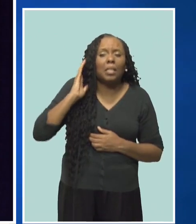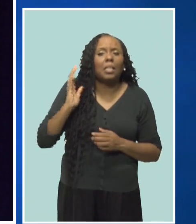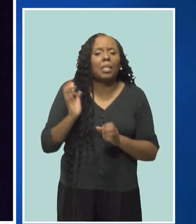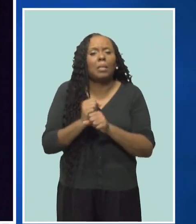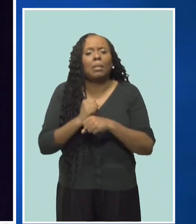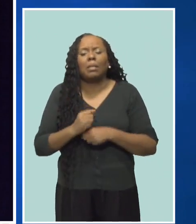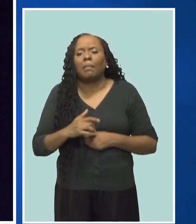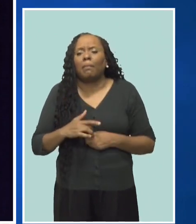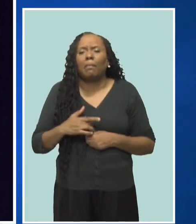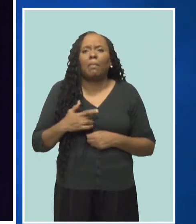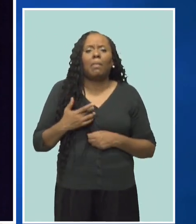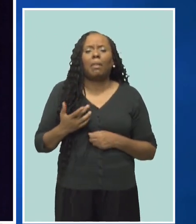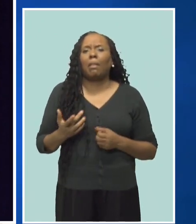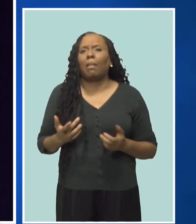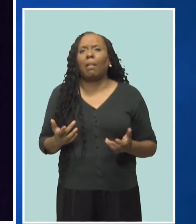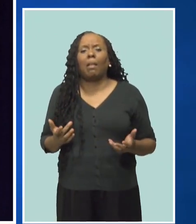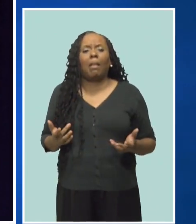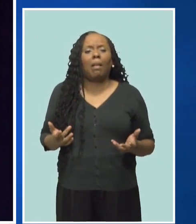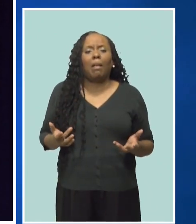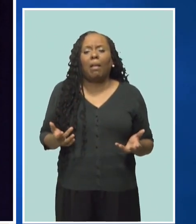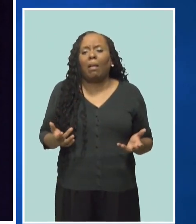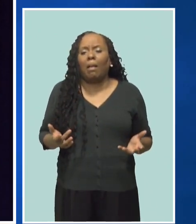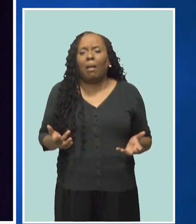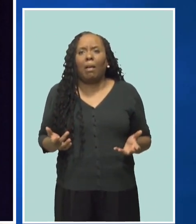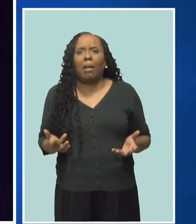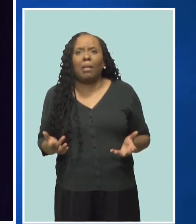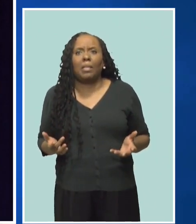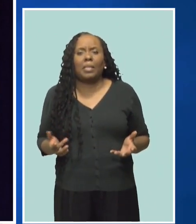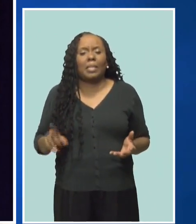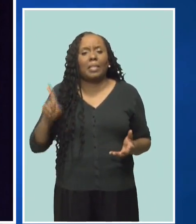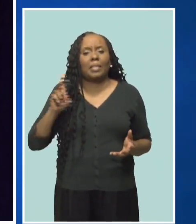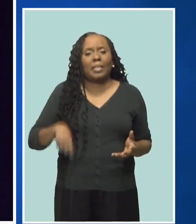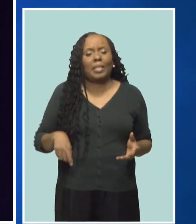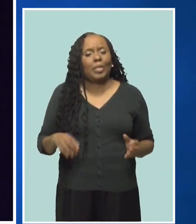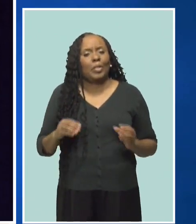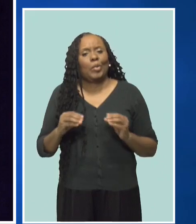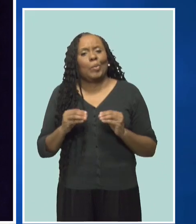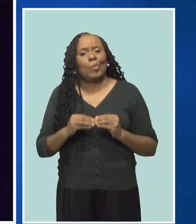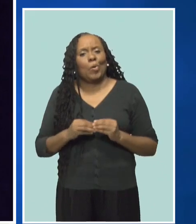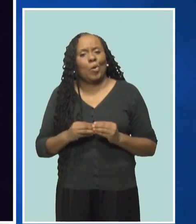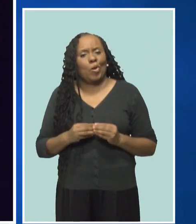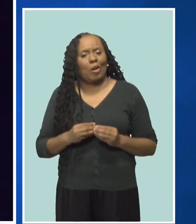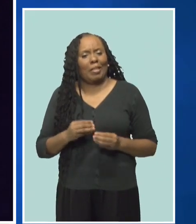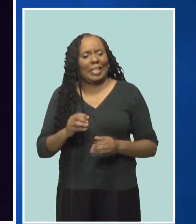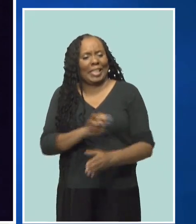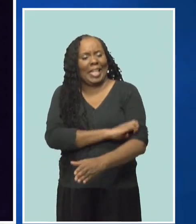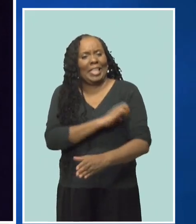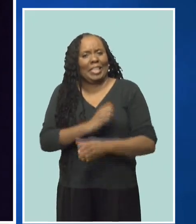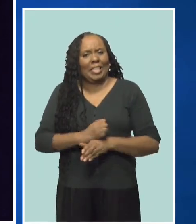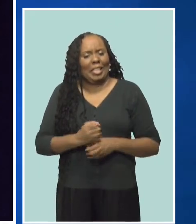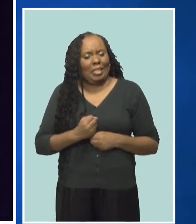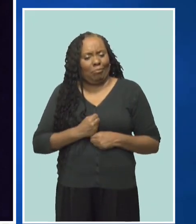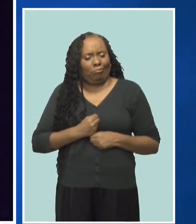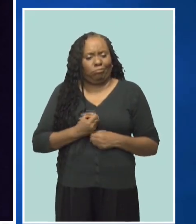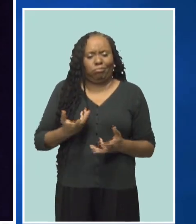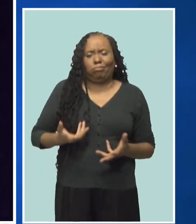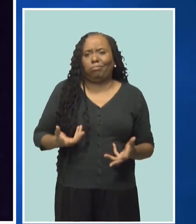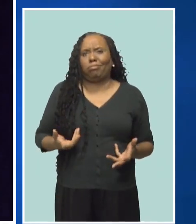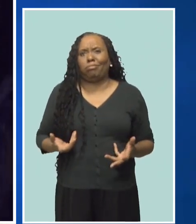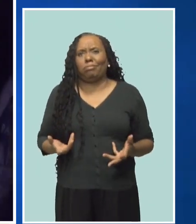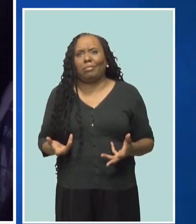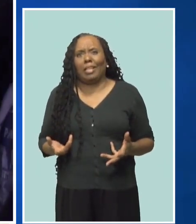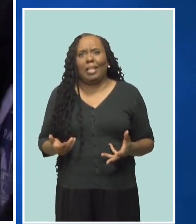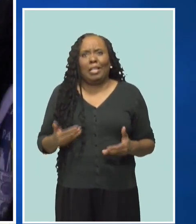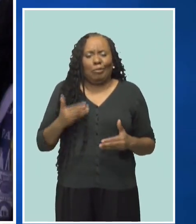feel that I've got to get more energy and keep the